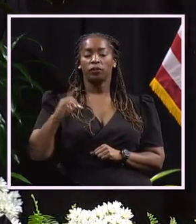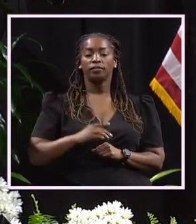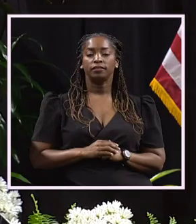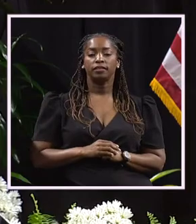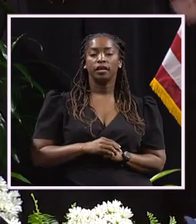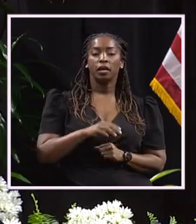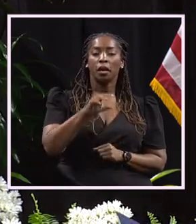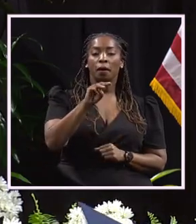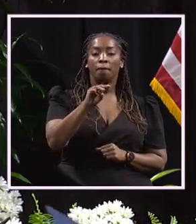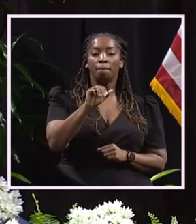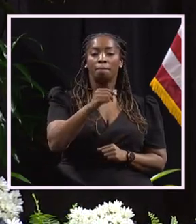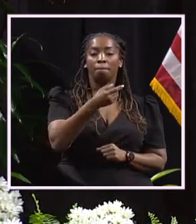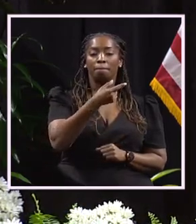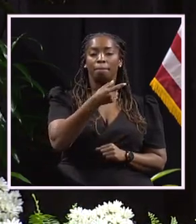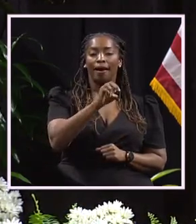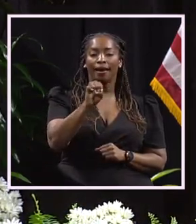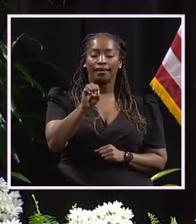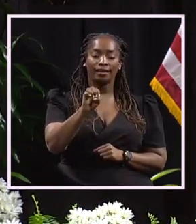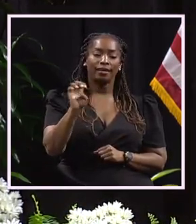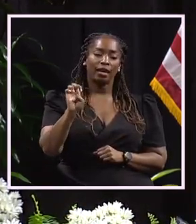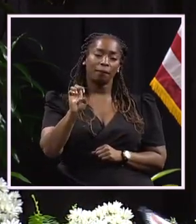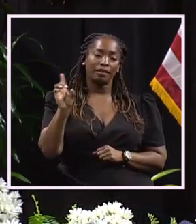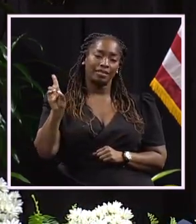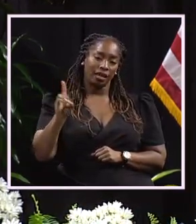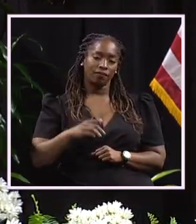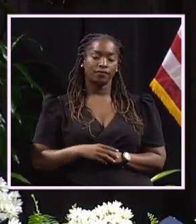Maggie Emily Davis, cum laude.